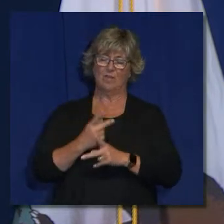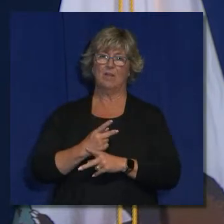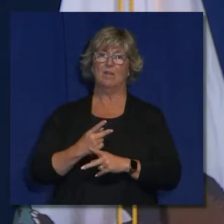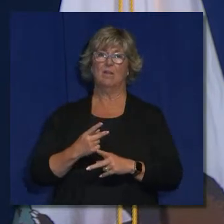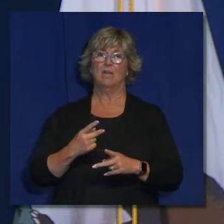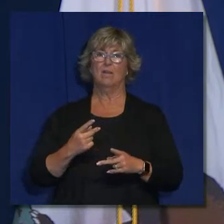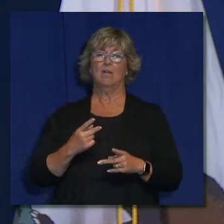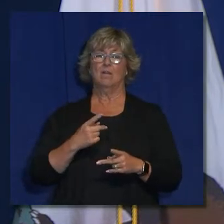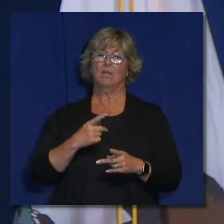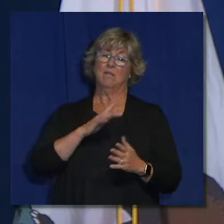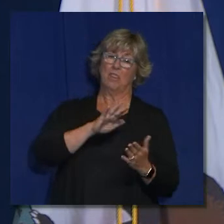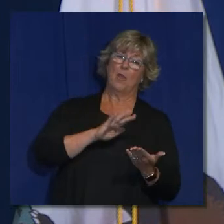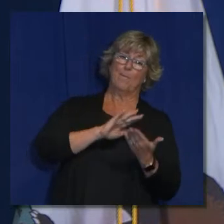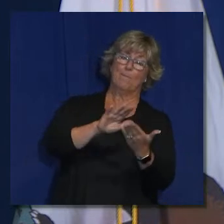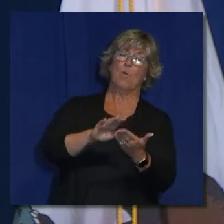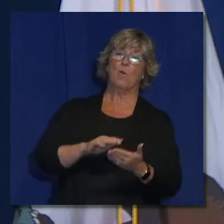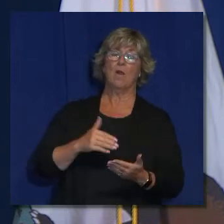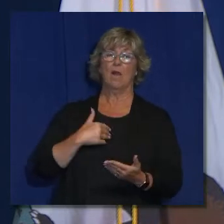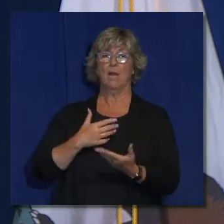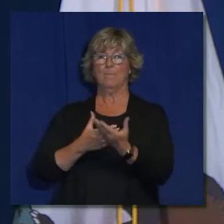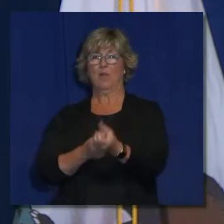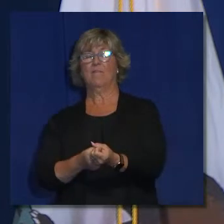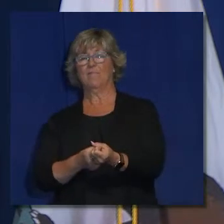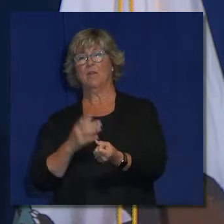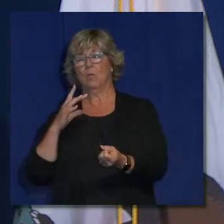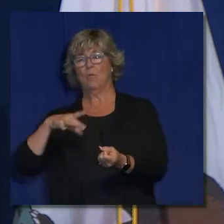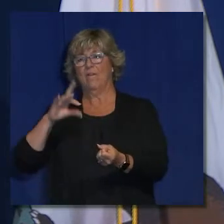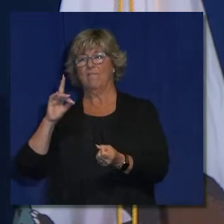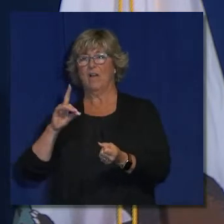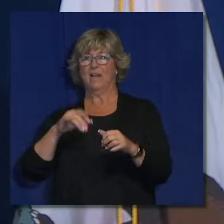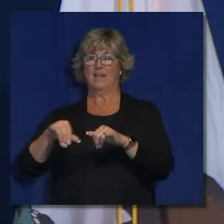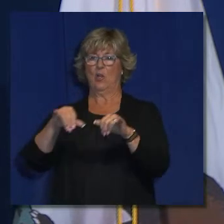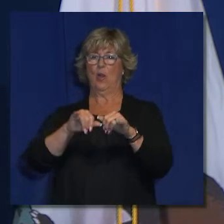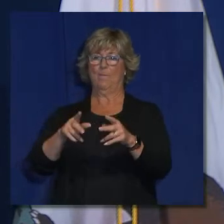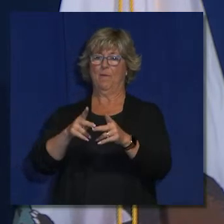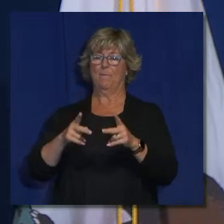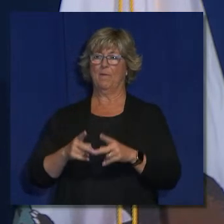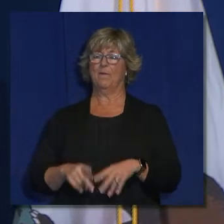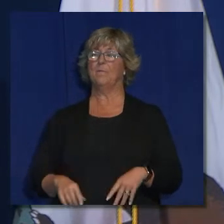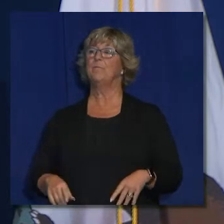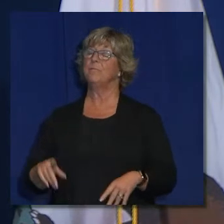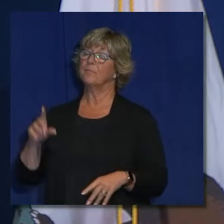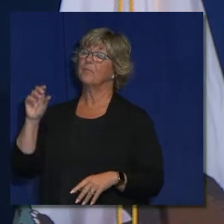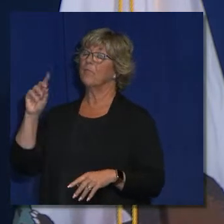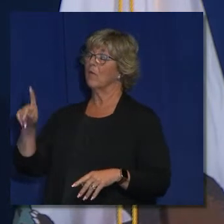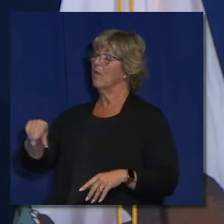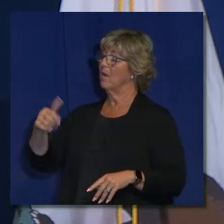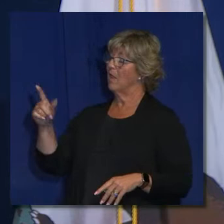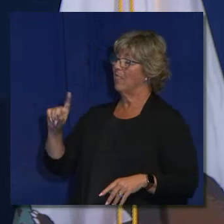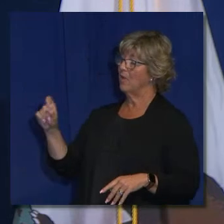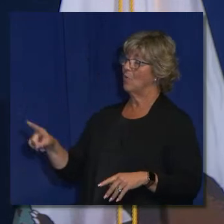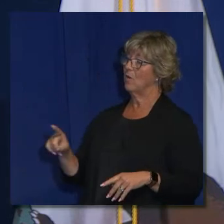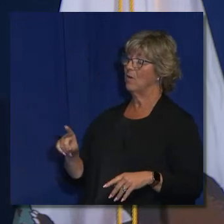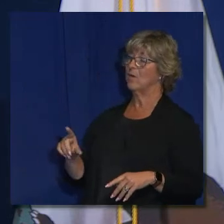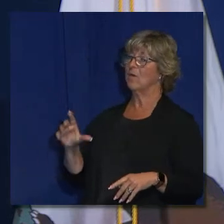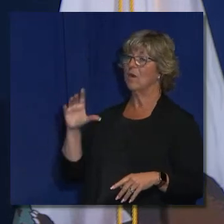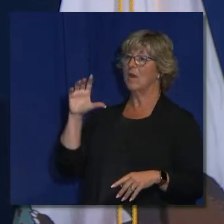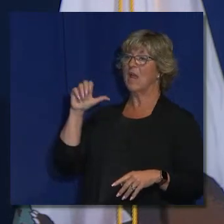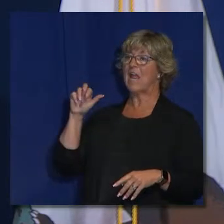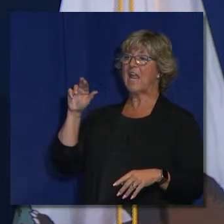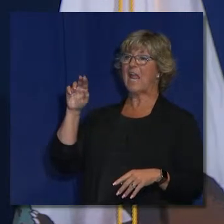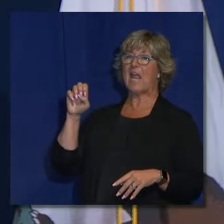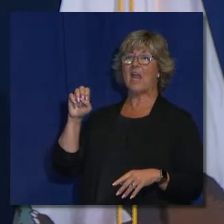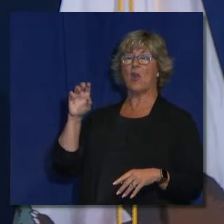that we don't. And I'm confident we'll find common ground. Okay, I also had a question about care courts. In